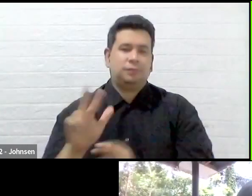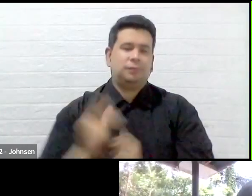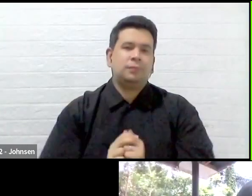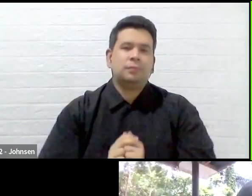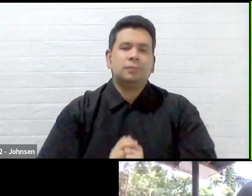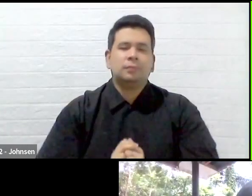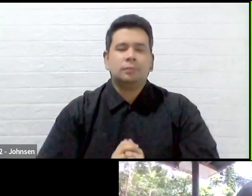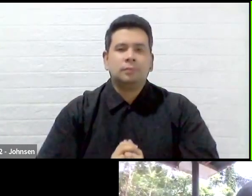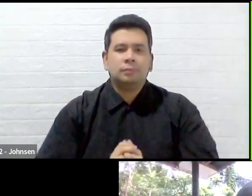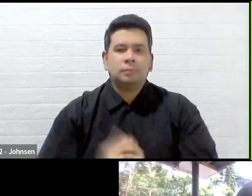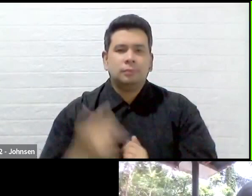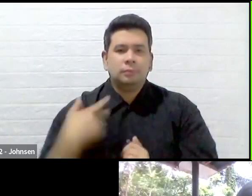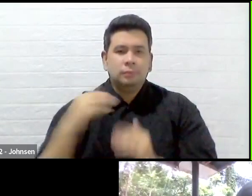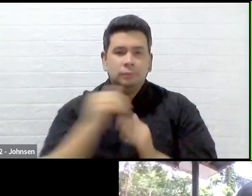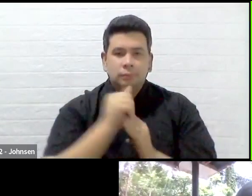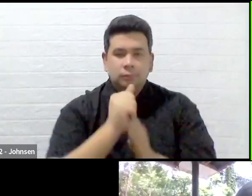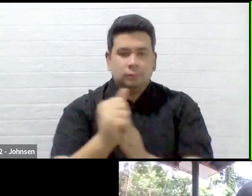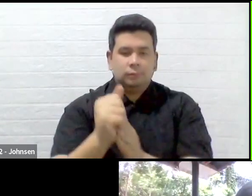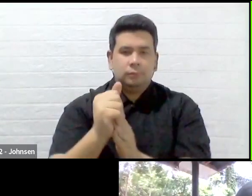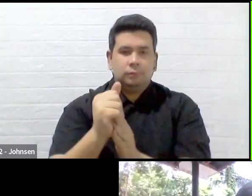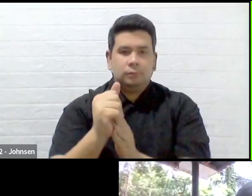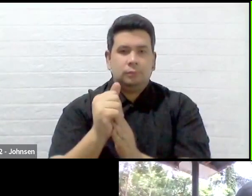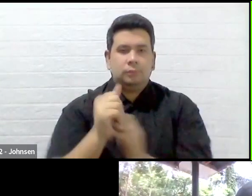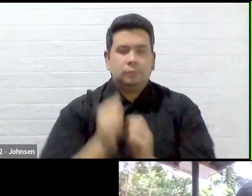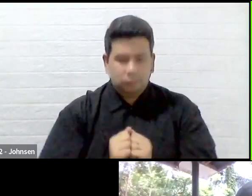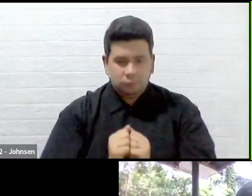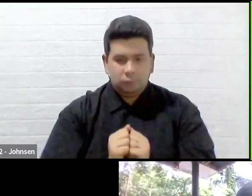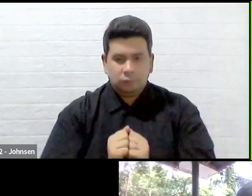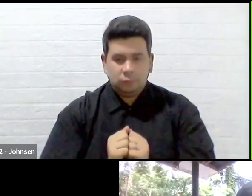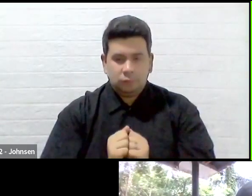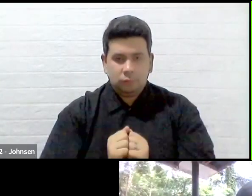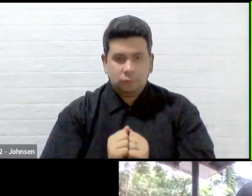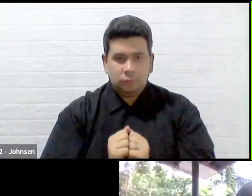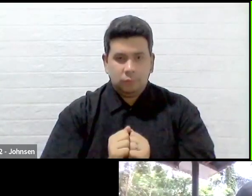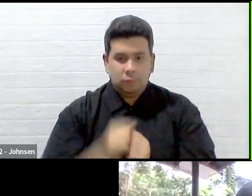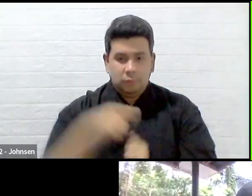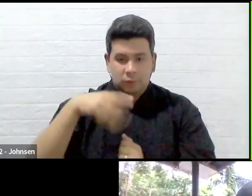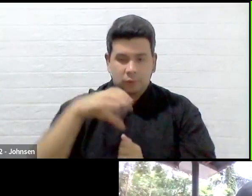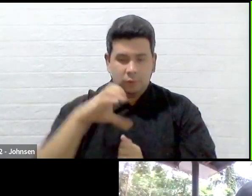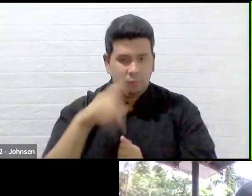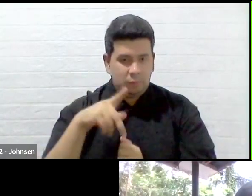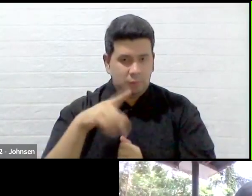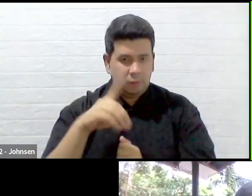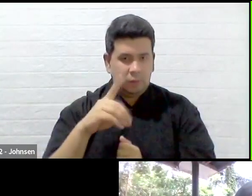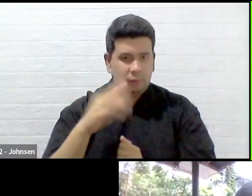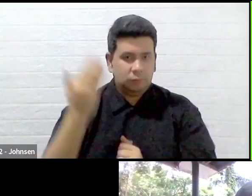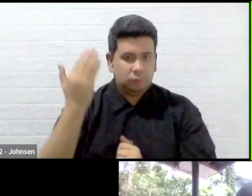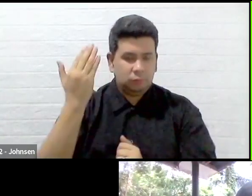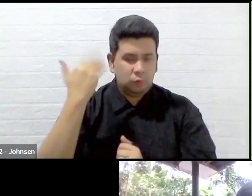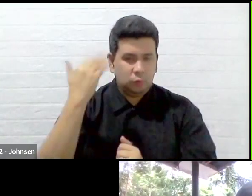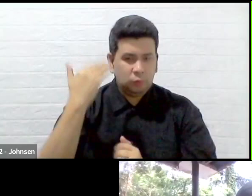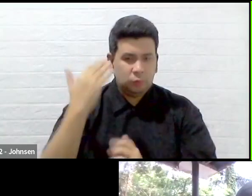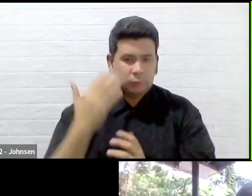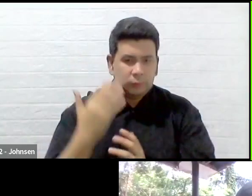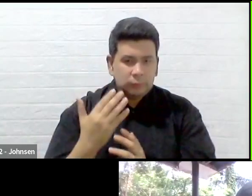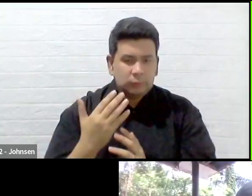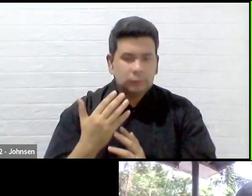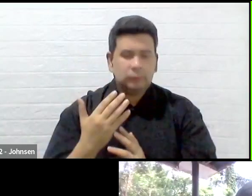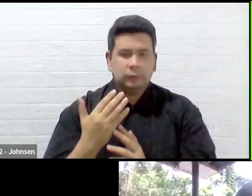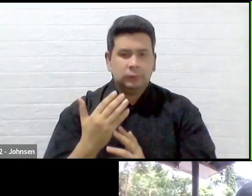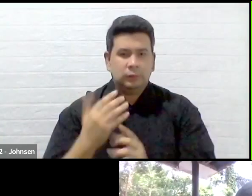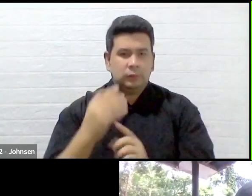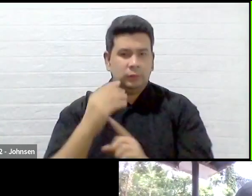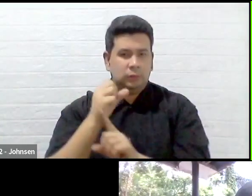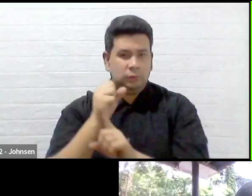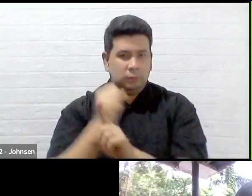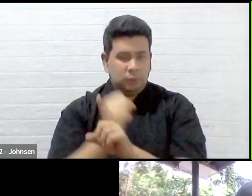He has headed the Commission on Population and Development as Executive Director since September 2013. He has